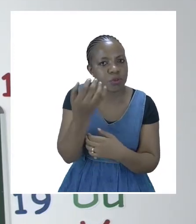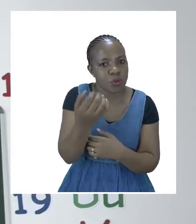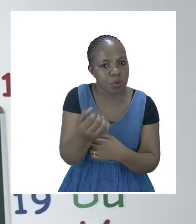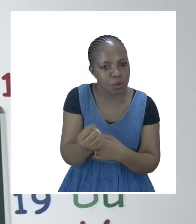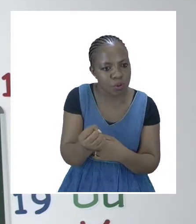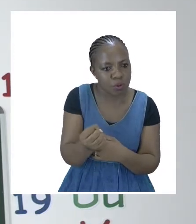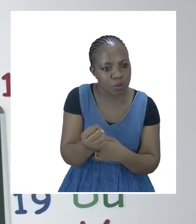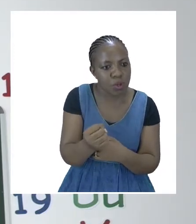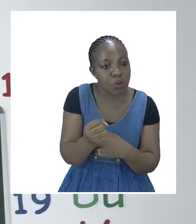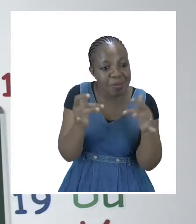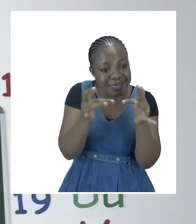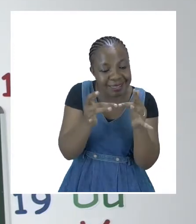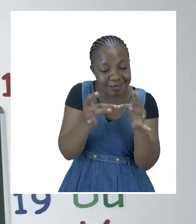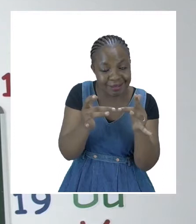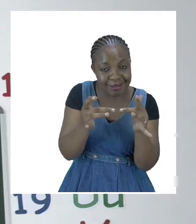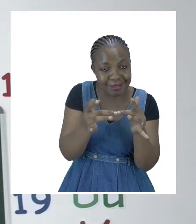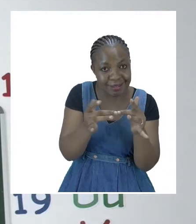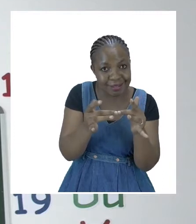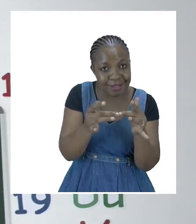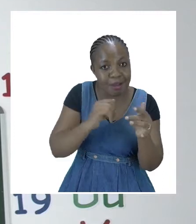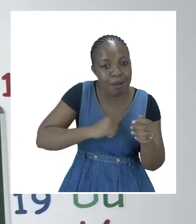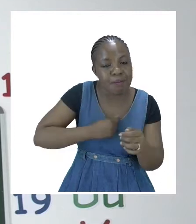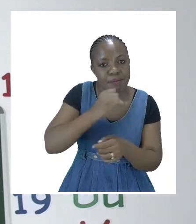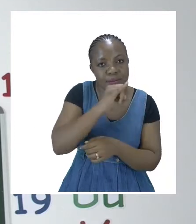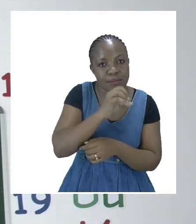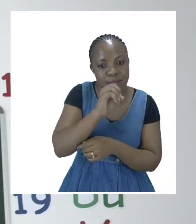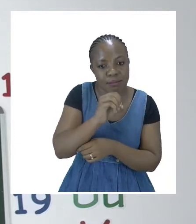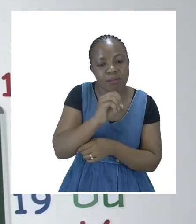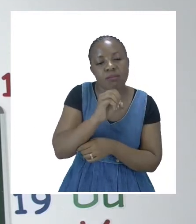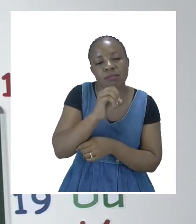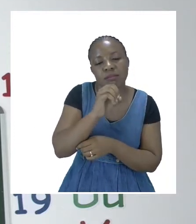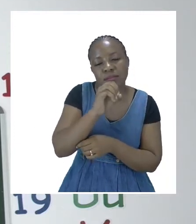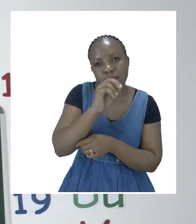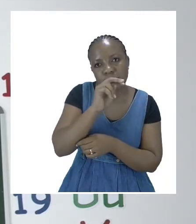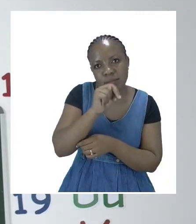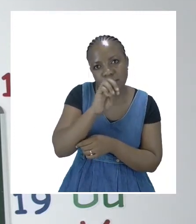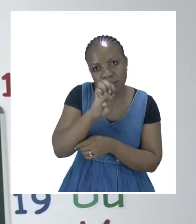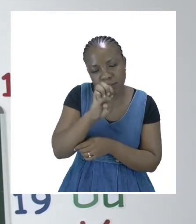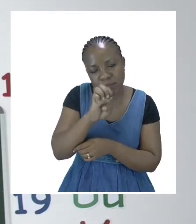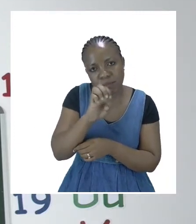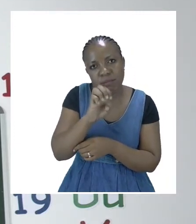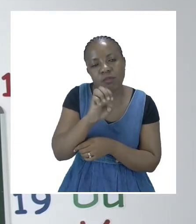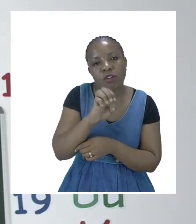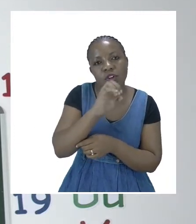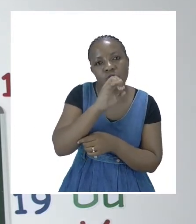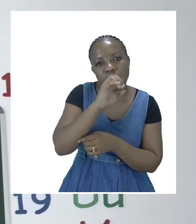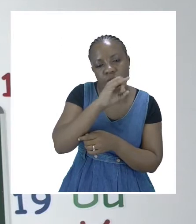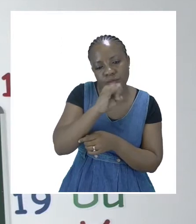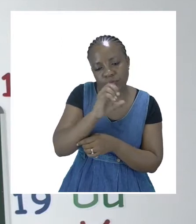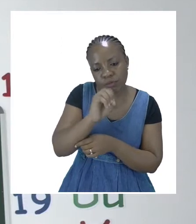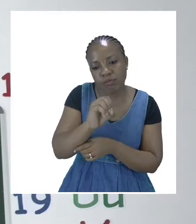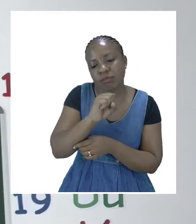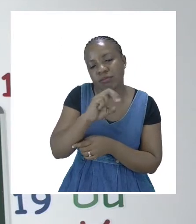our online platforms, MyZone and Zoshi Facebook pages, and in addition,